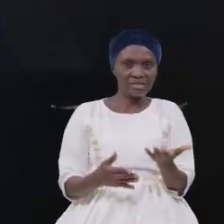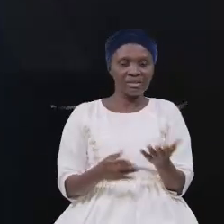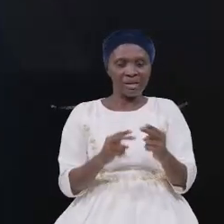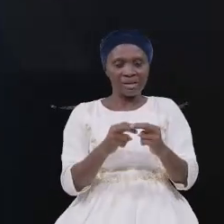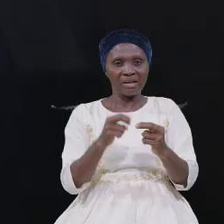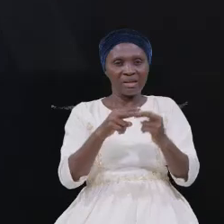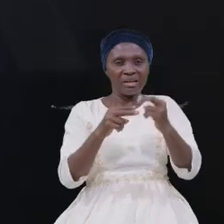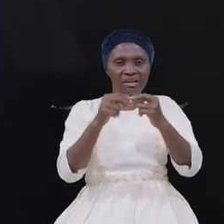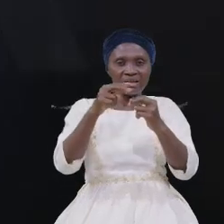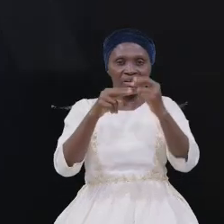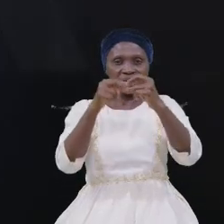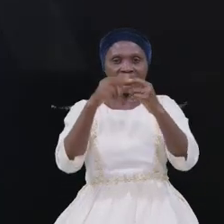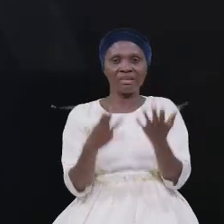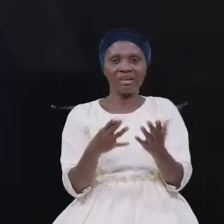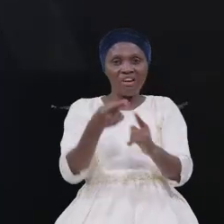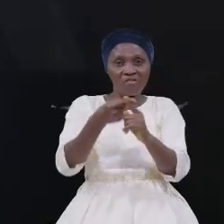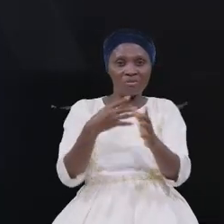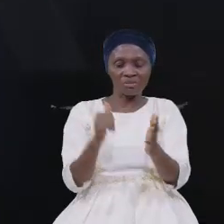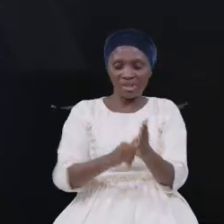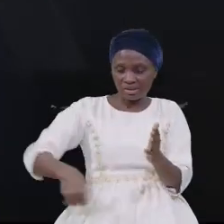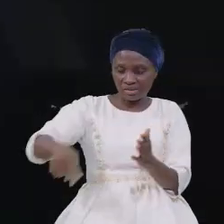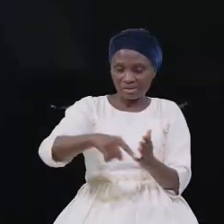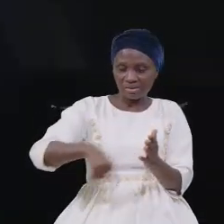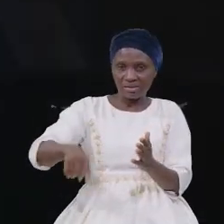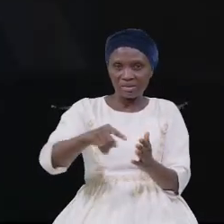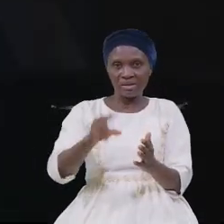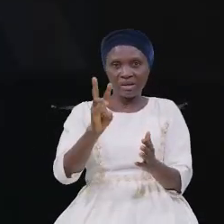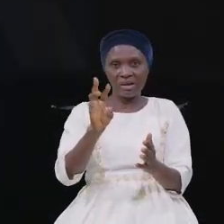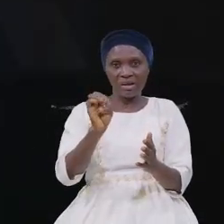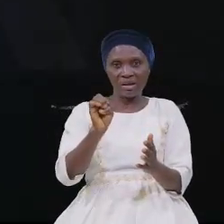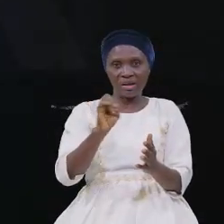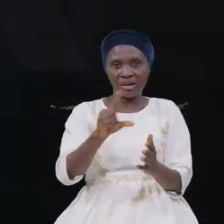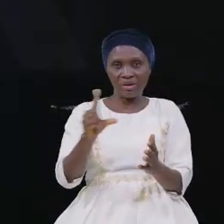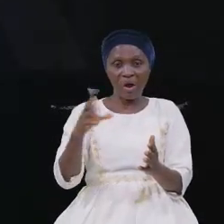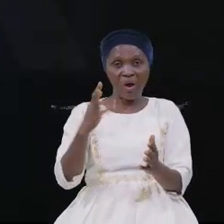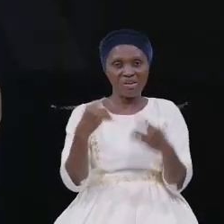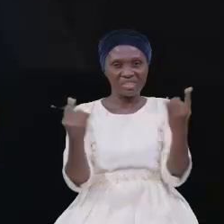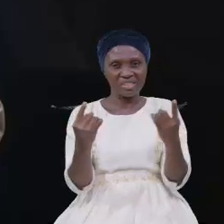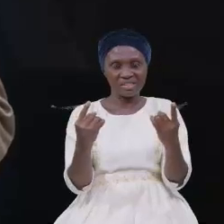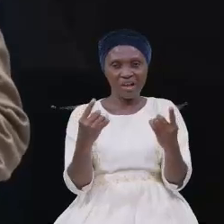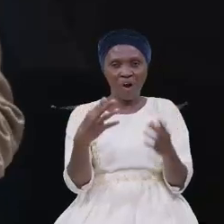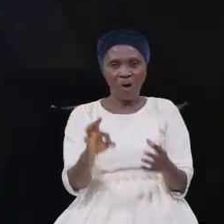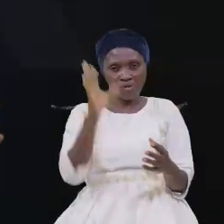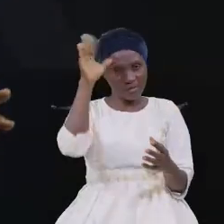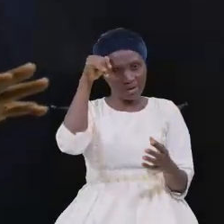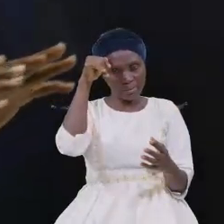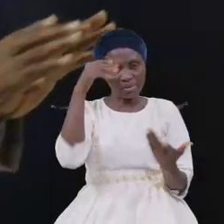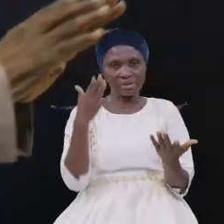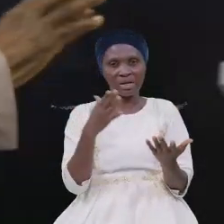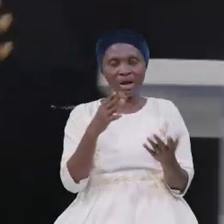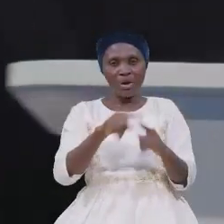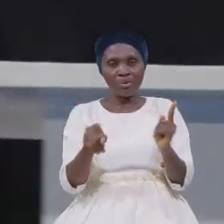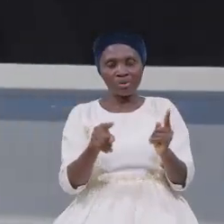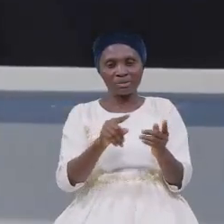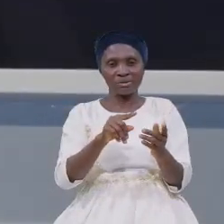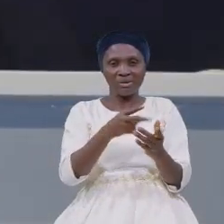that well of sin, of rebellion, is slippery. And so they